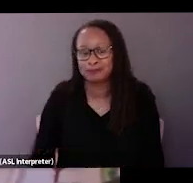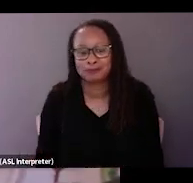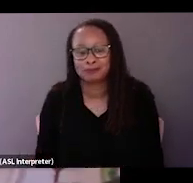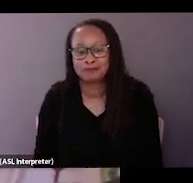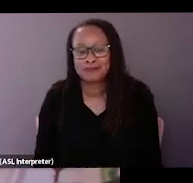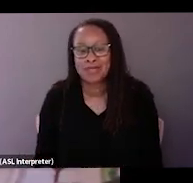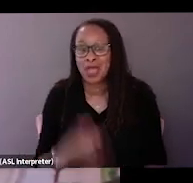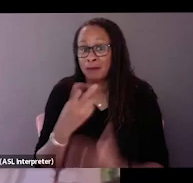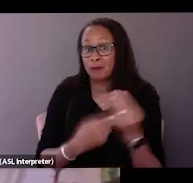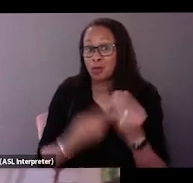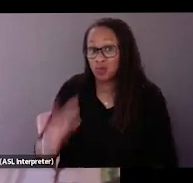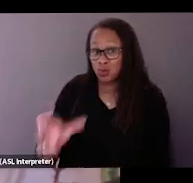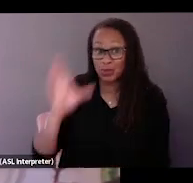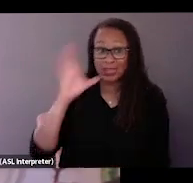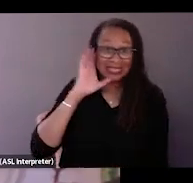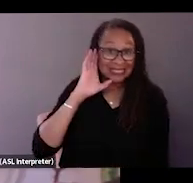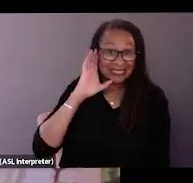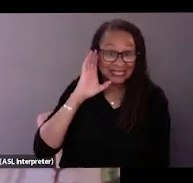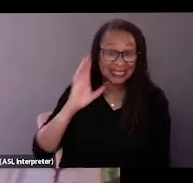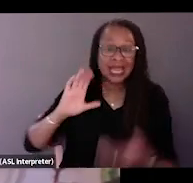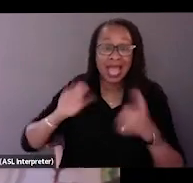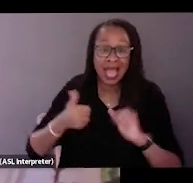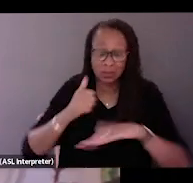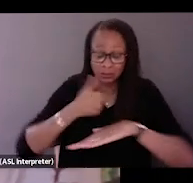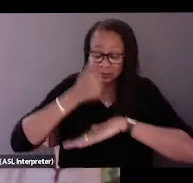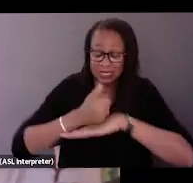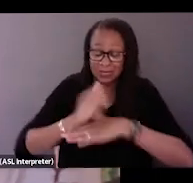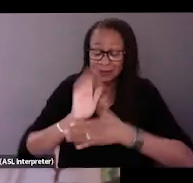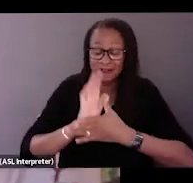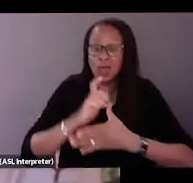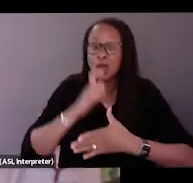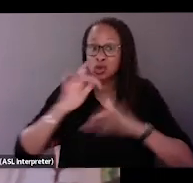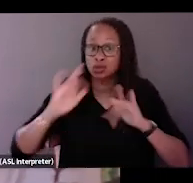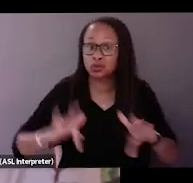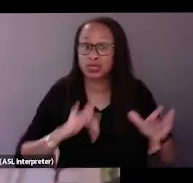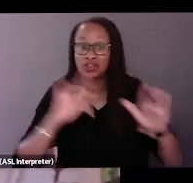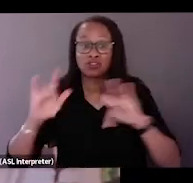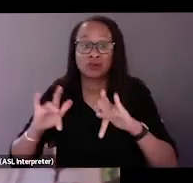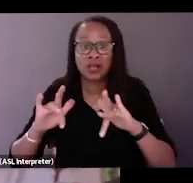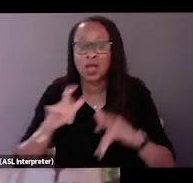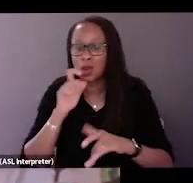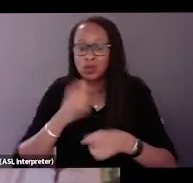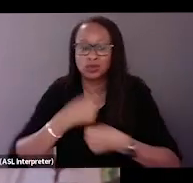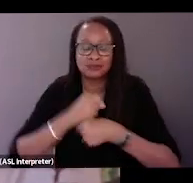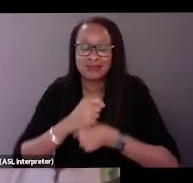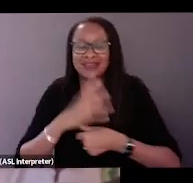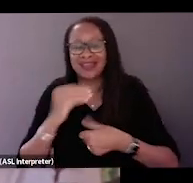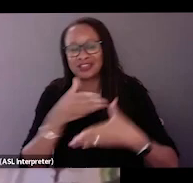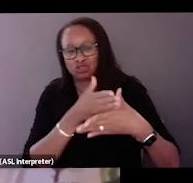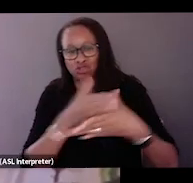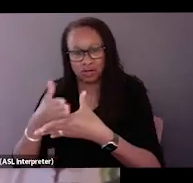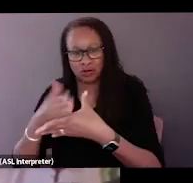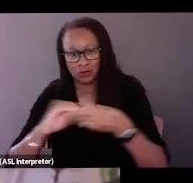both you listening, the way you construct the film, who's recording it, who's making and telling the story.